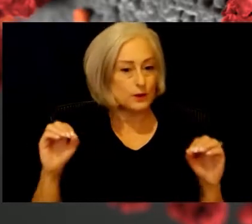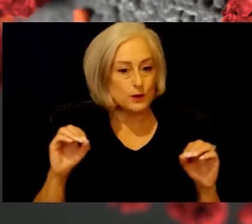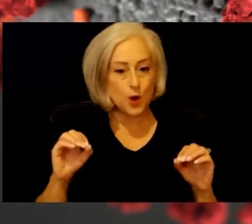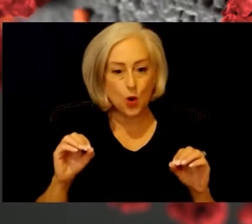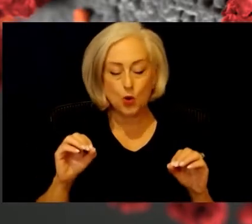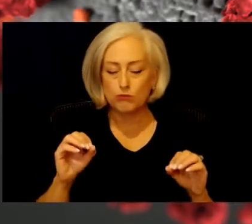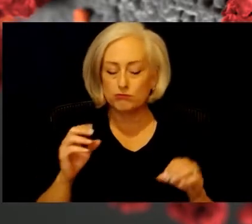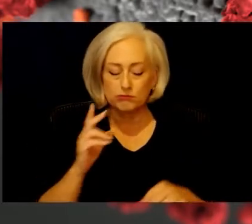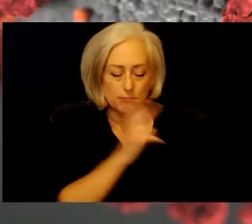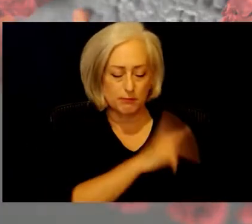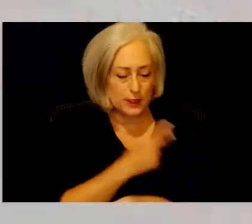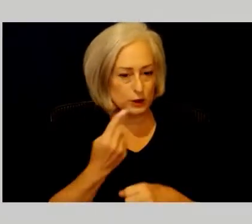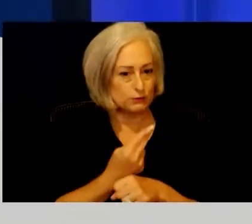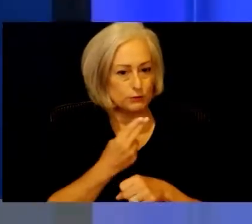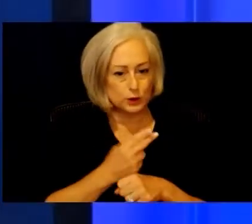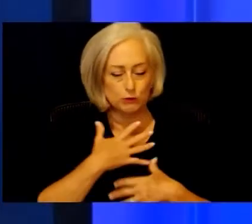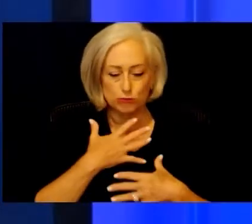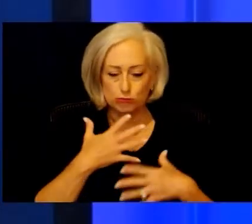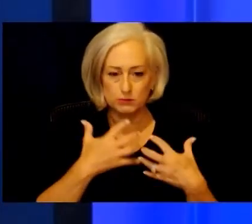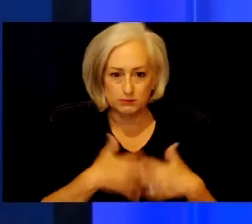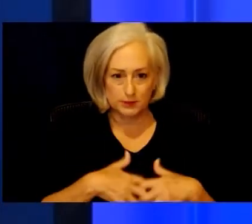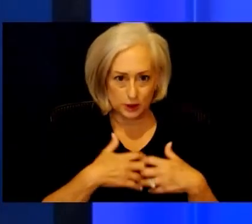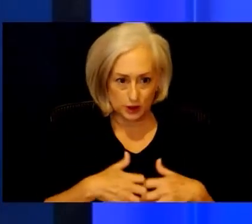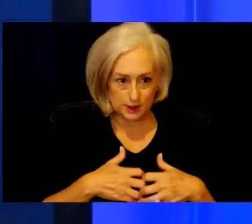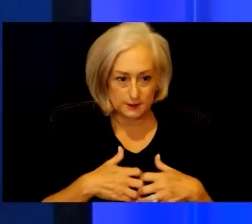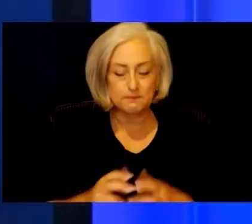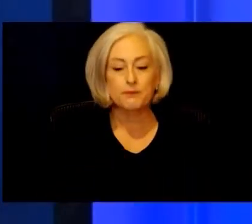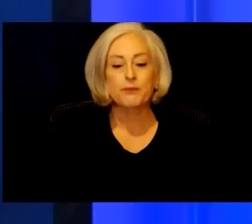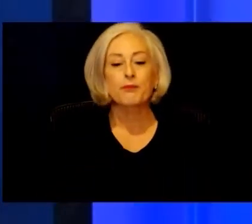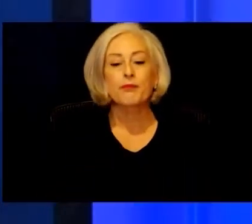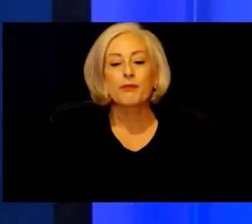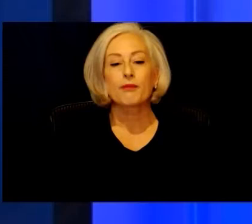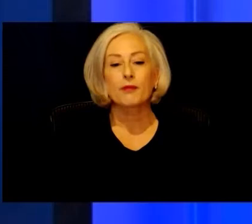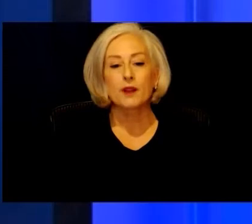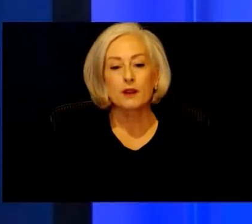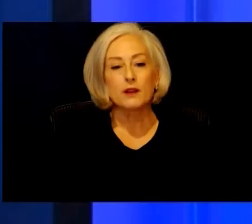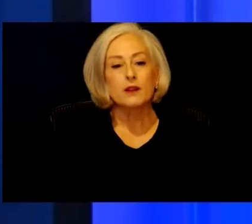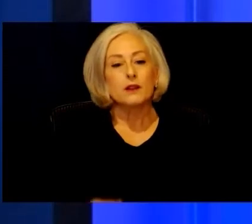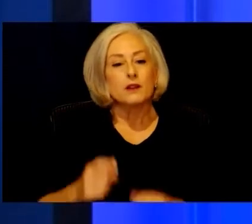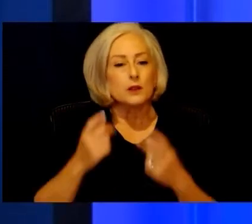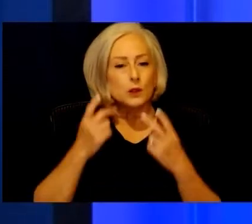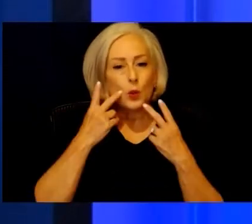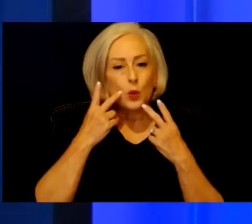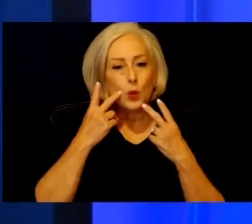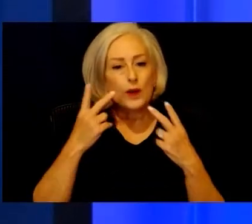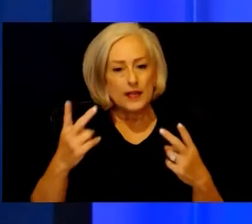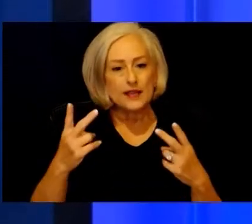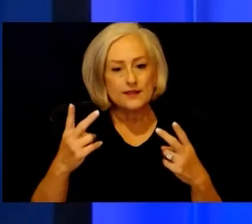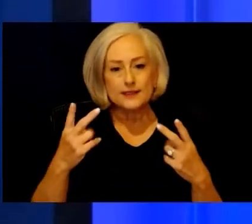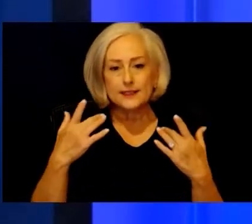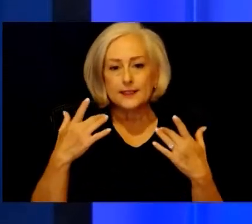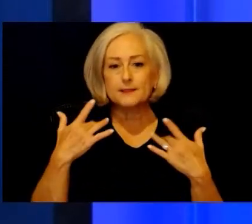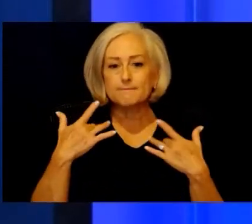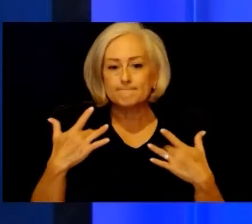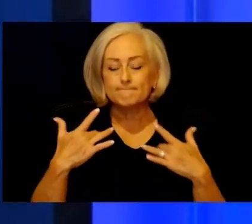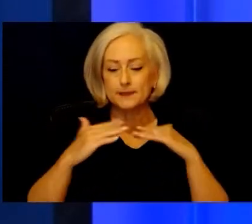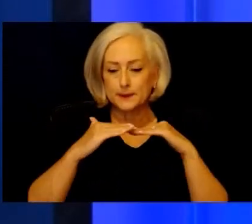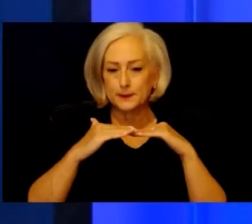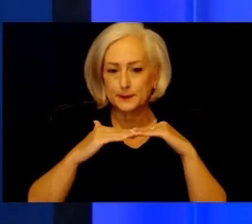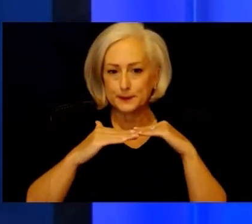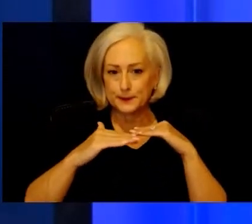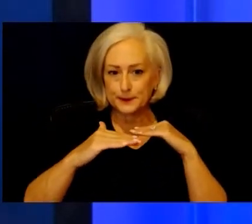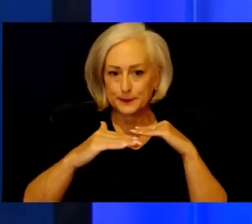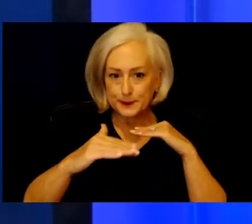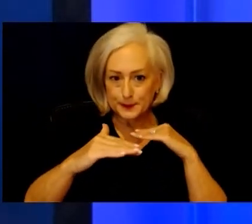overall what we have seen is the trend towards a stagnant number of reported cases or slightly decreased. Hospitalizations are up